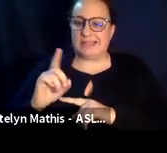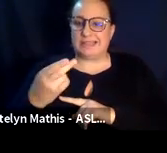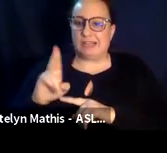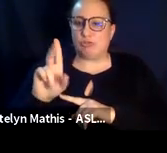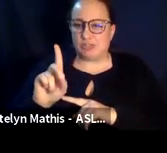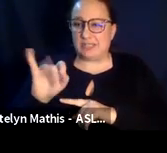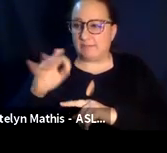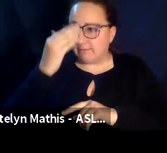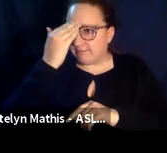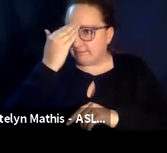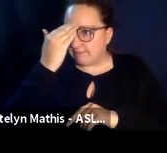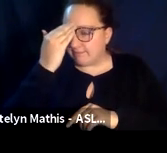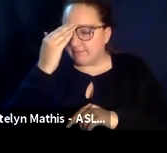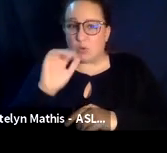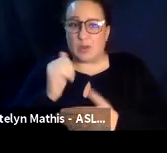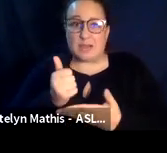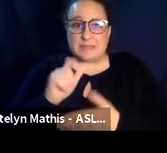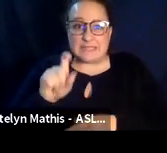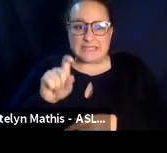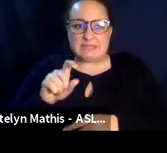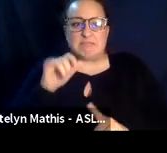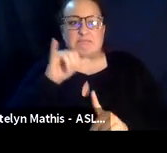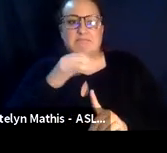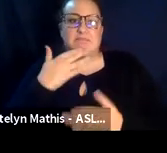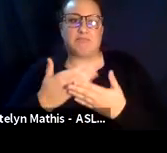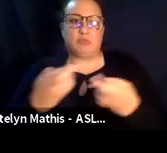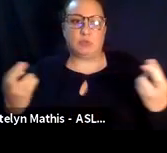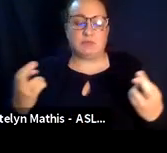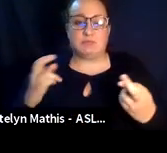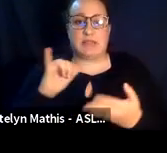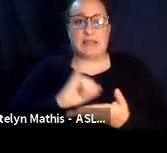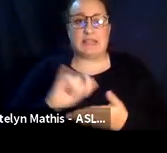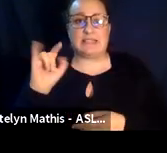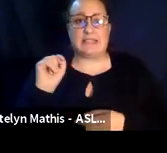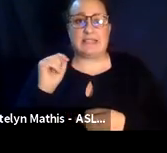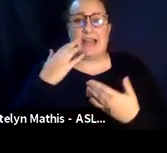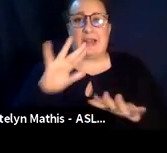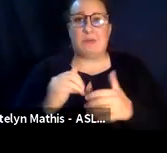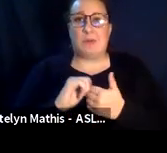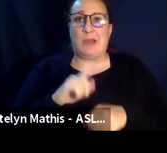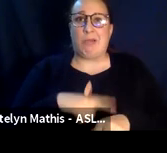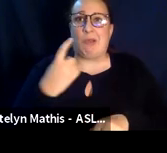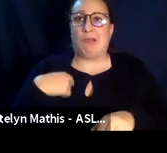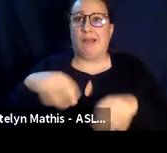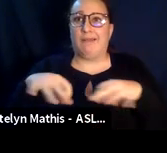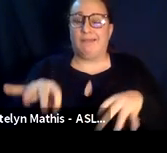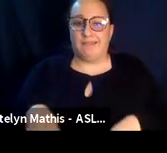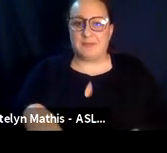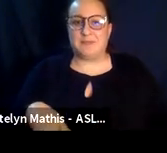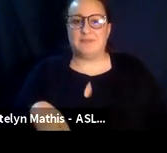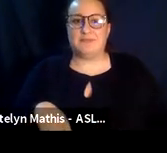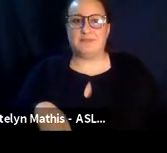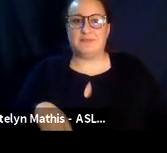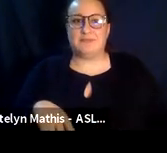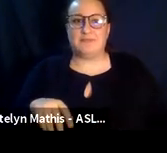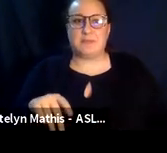or need help with. And that's it. I don't know how long I went. No, this is